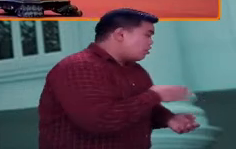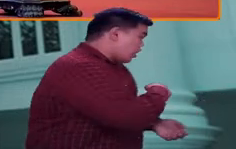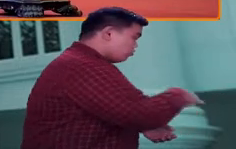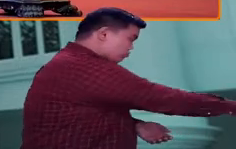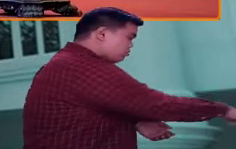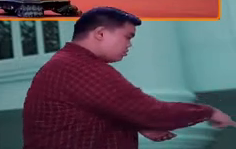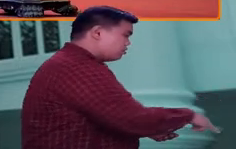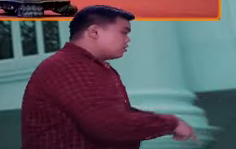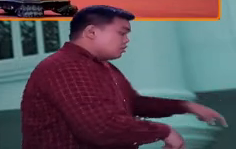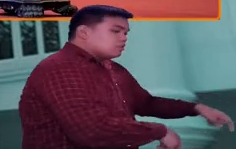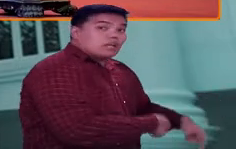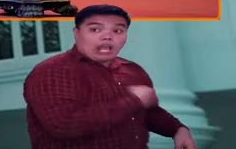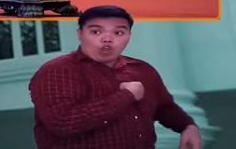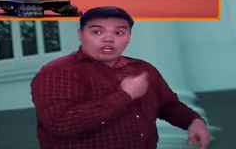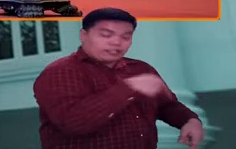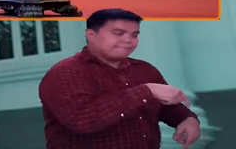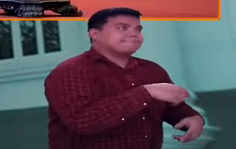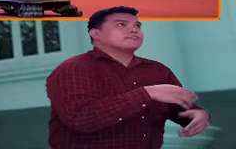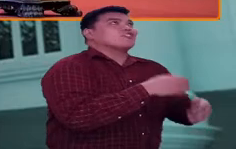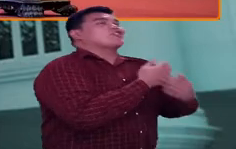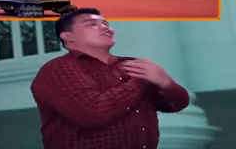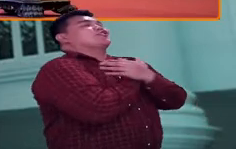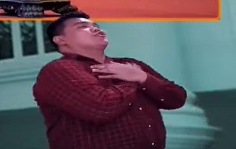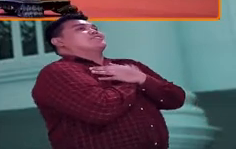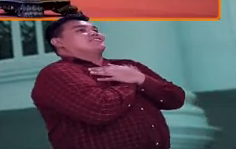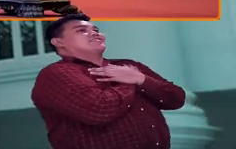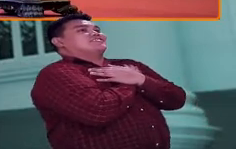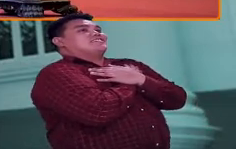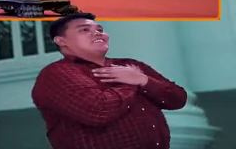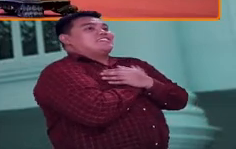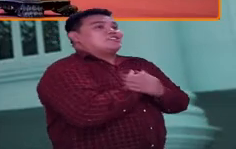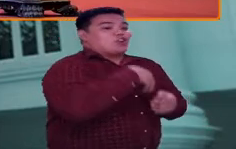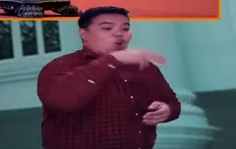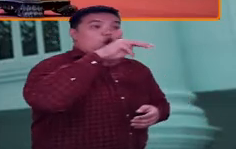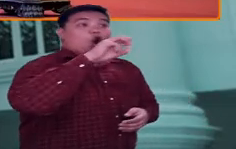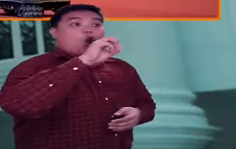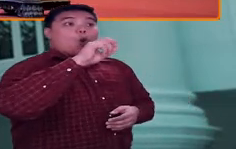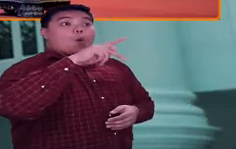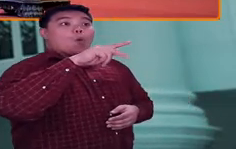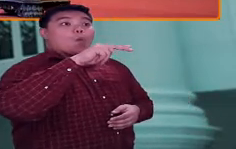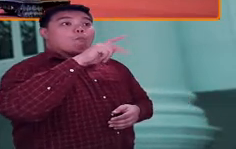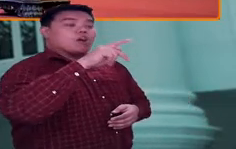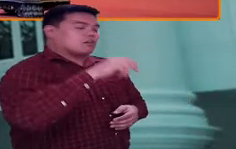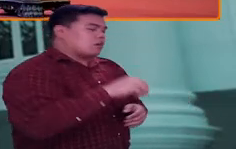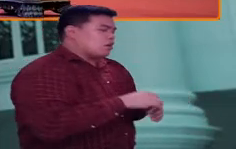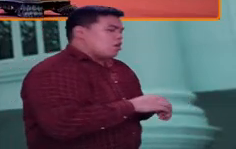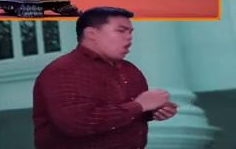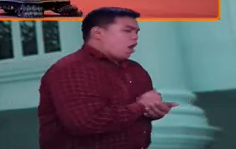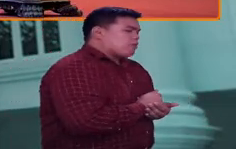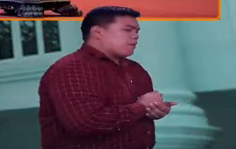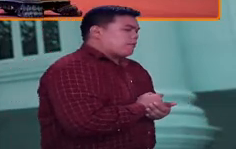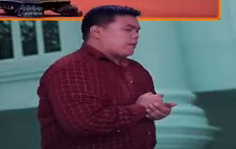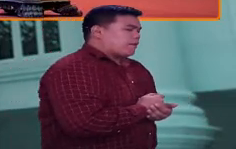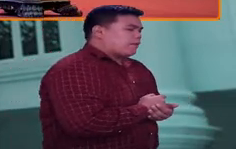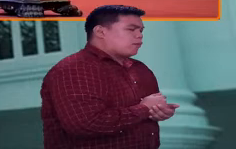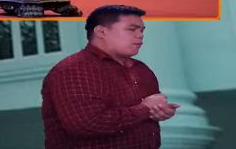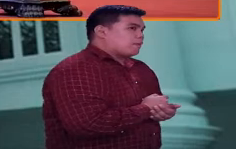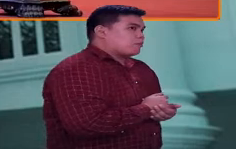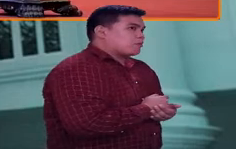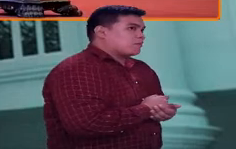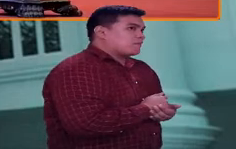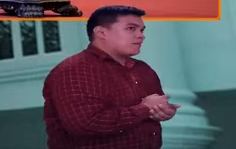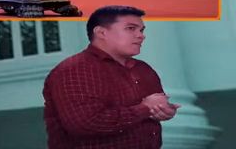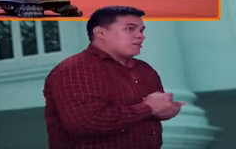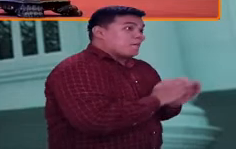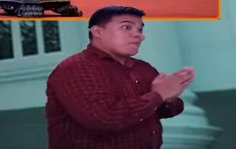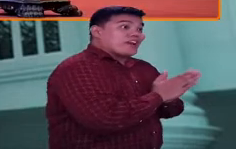get inside the coffin and lay down, and the monk chants a prayer over you. And then they tell you,